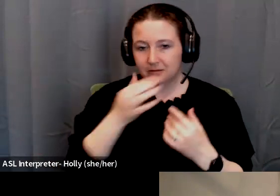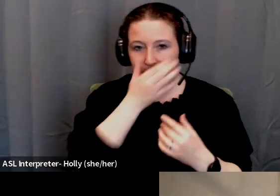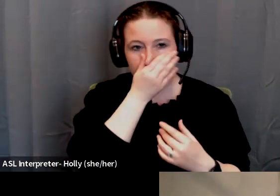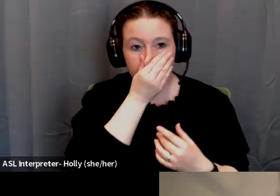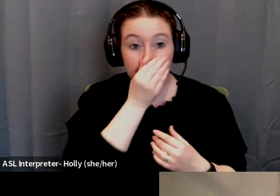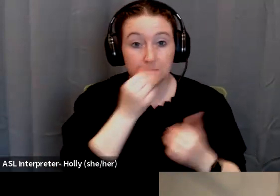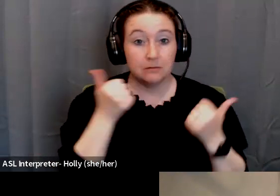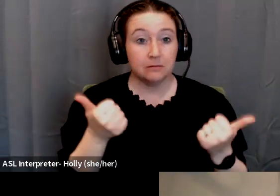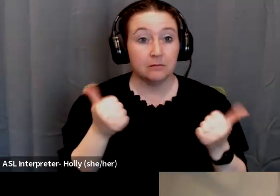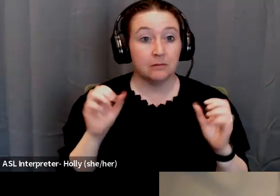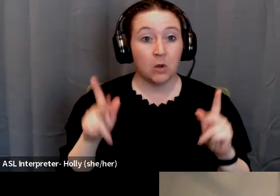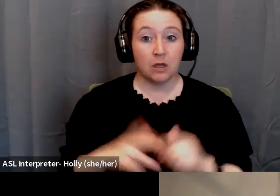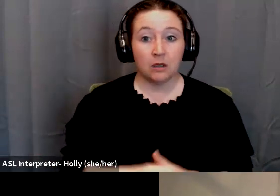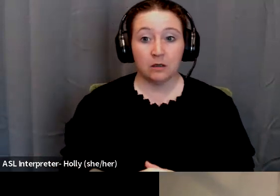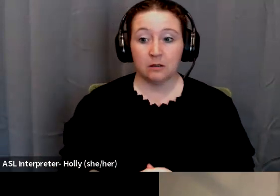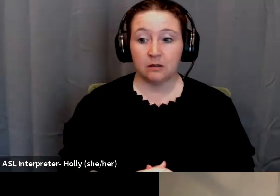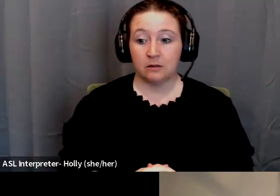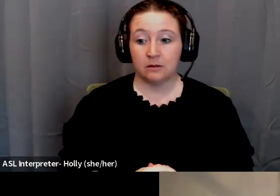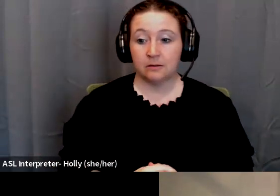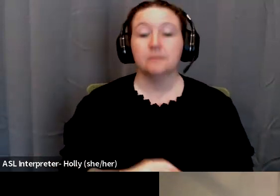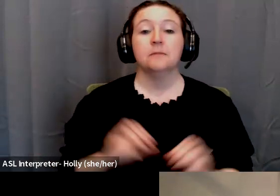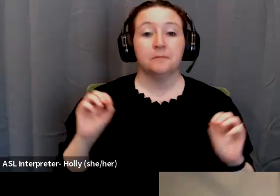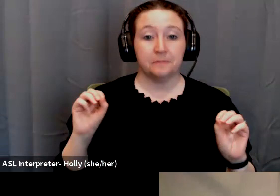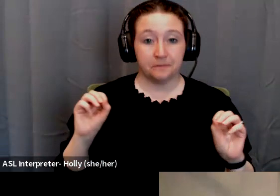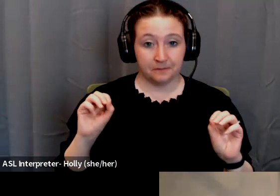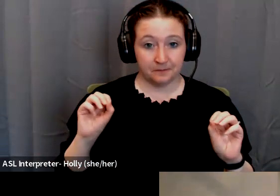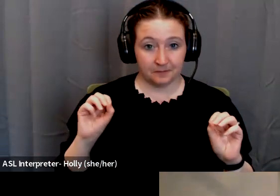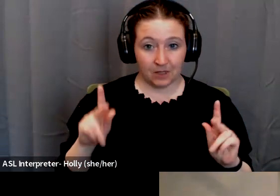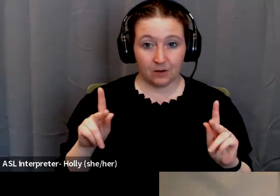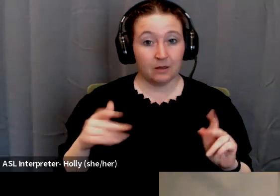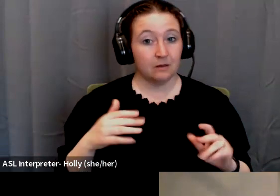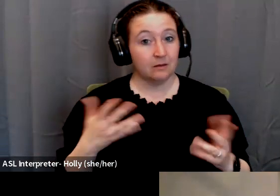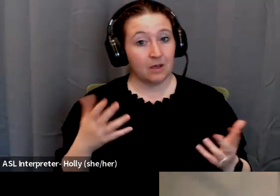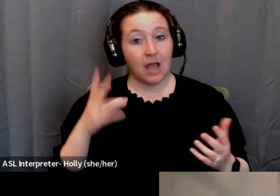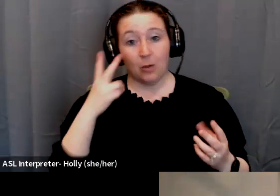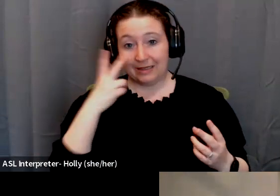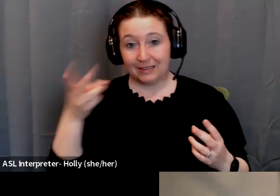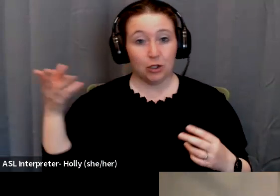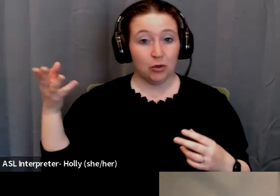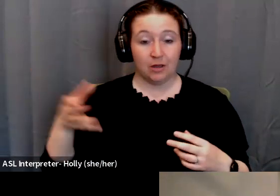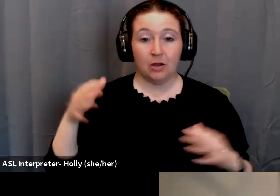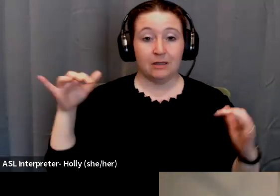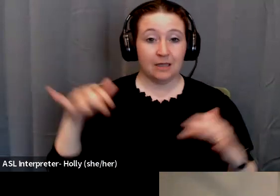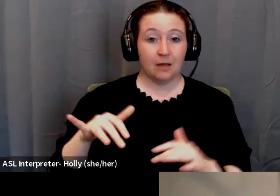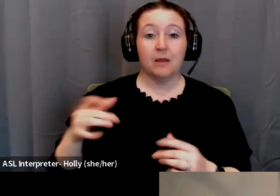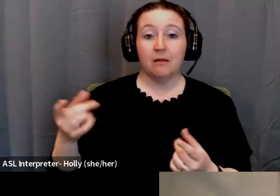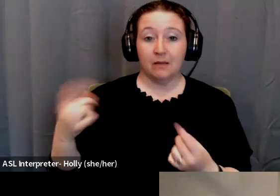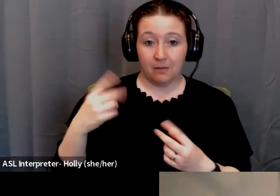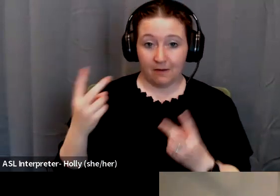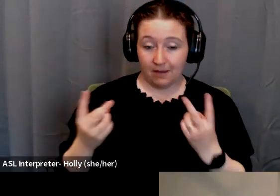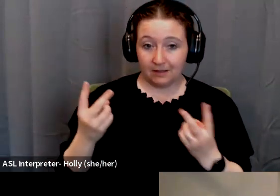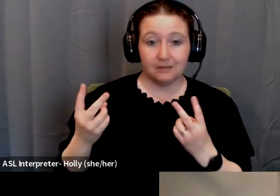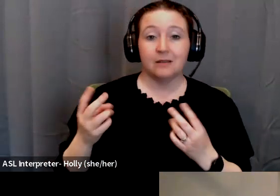Okay, Hmm. all right. Well then, We'll see you at the assembly. Come in and stop in, and